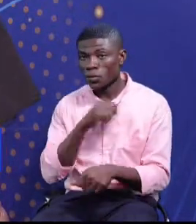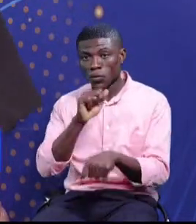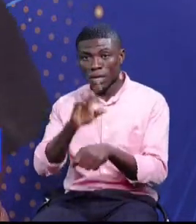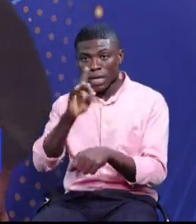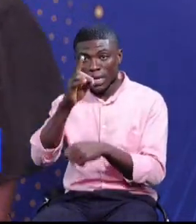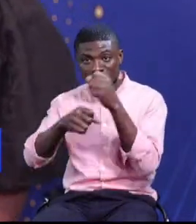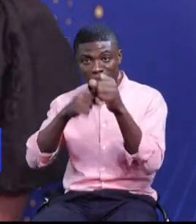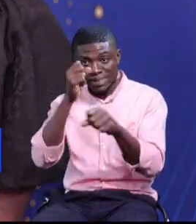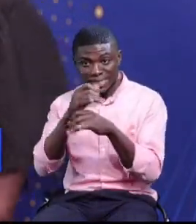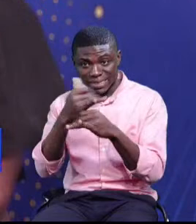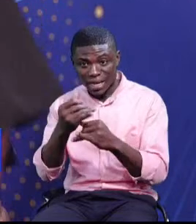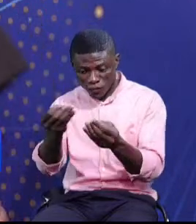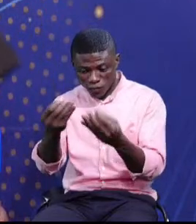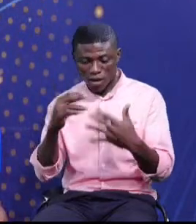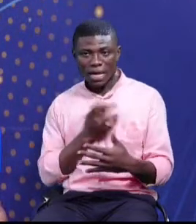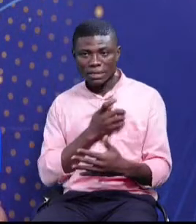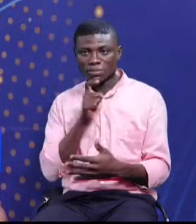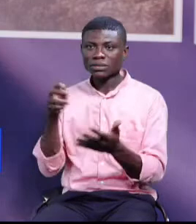8 years.